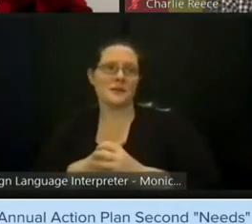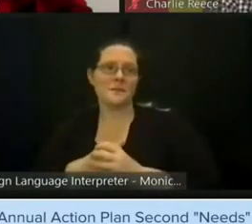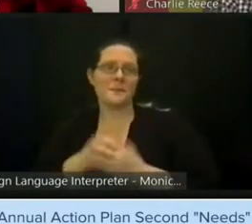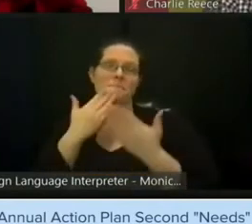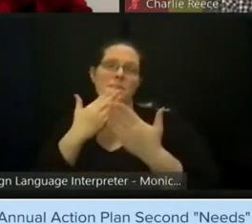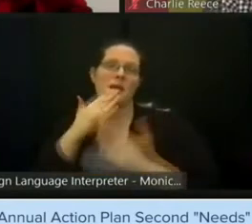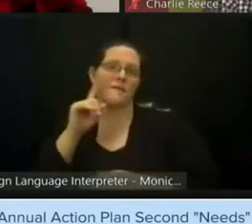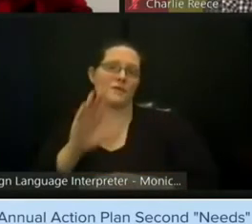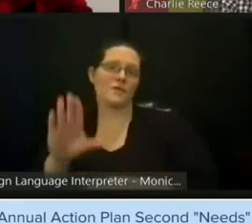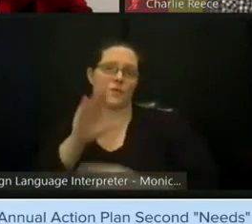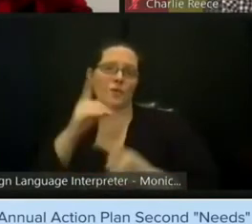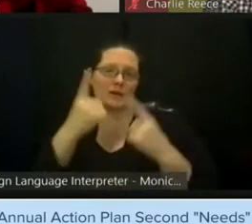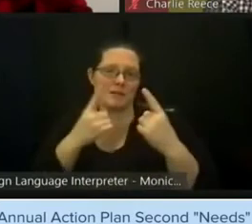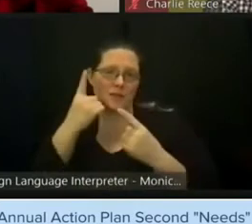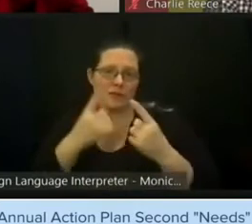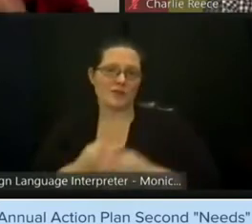consideration.